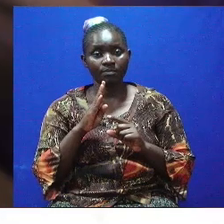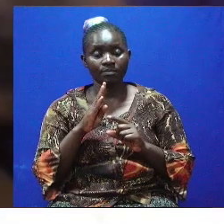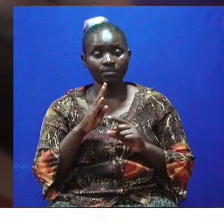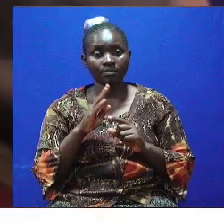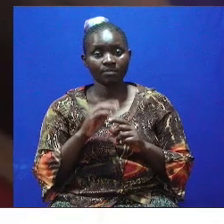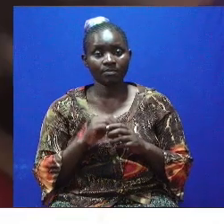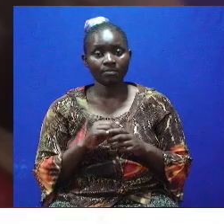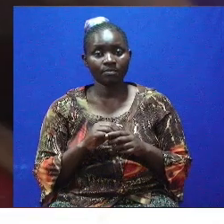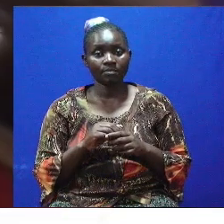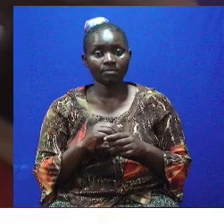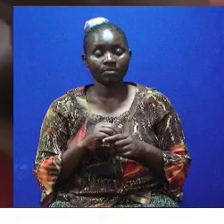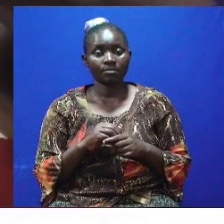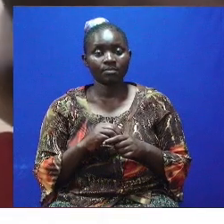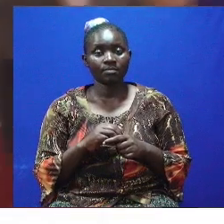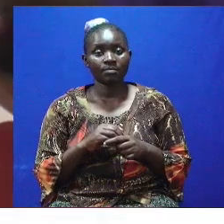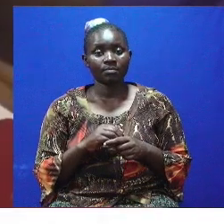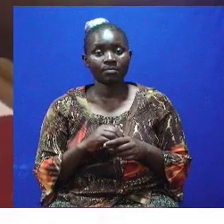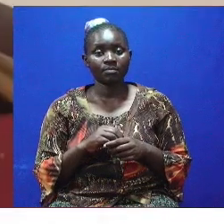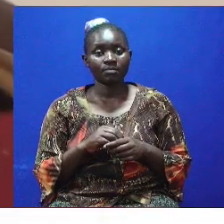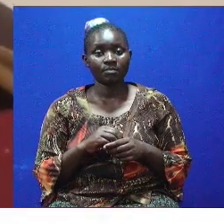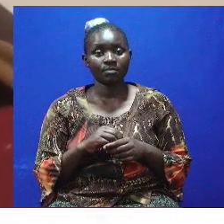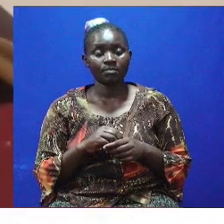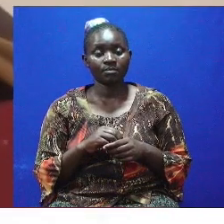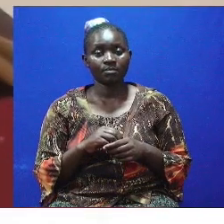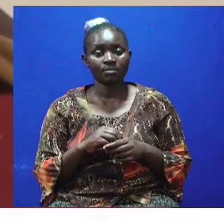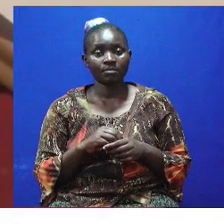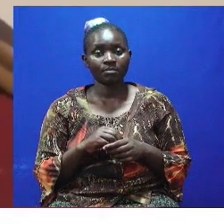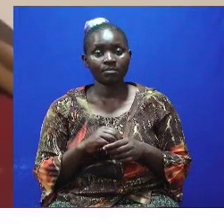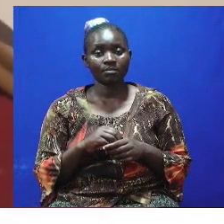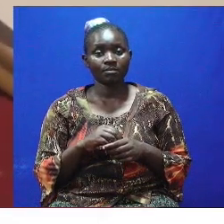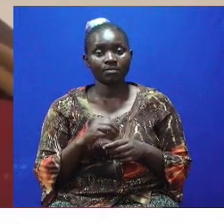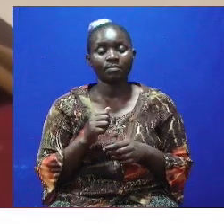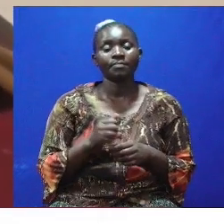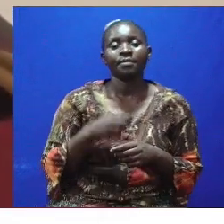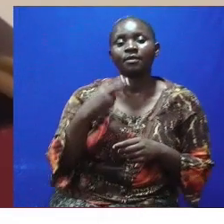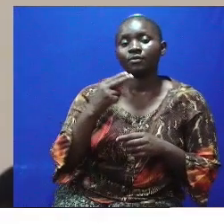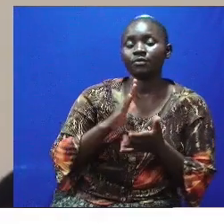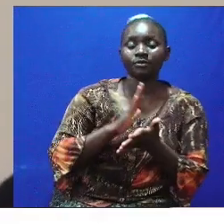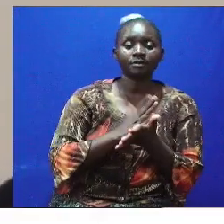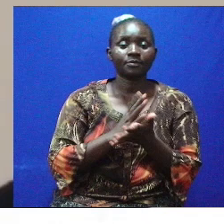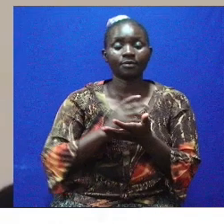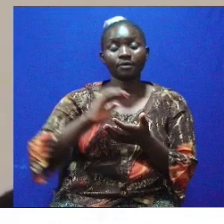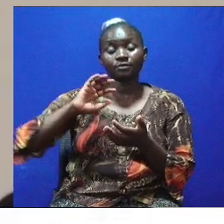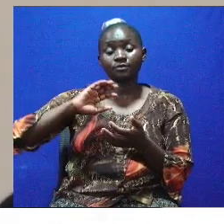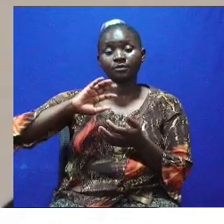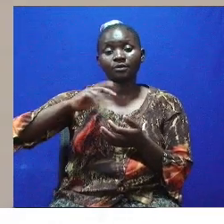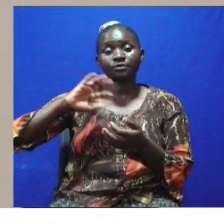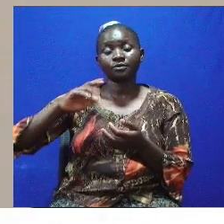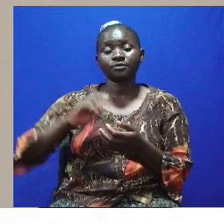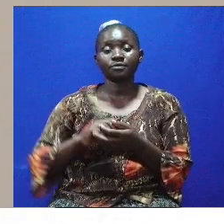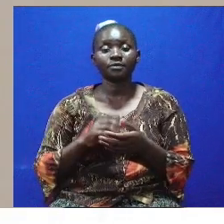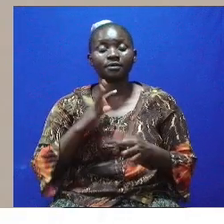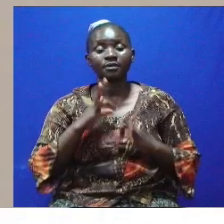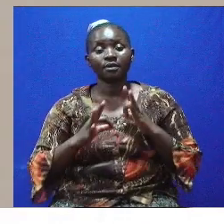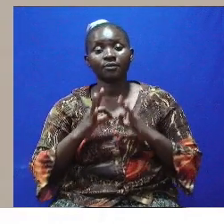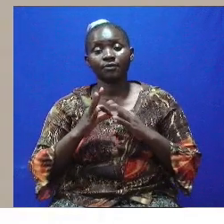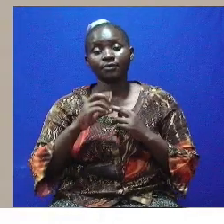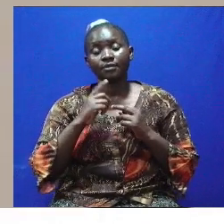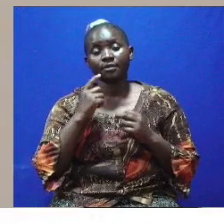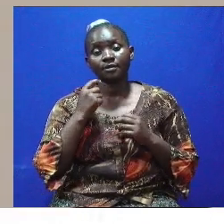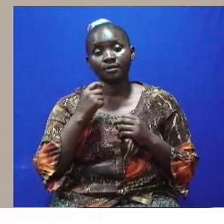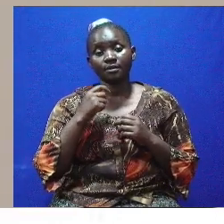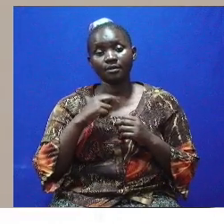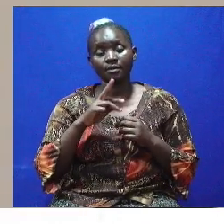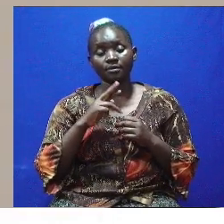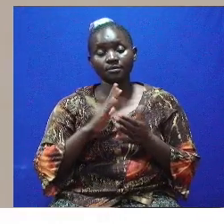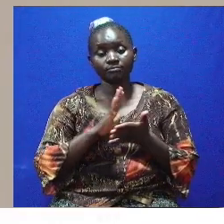Kitutu Masaba and treat it as two sub-counties. If there is 10 million per